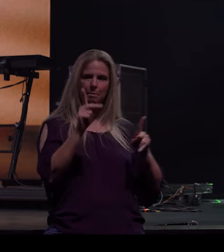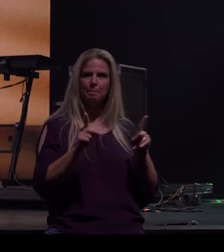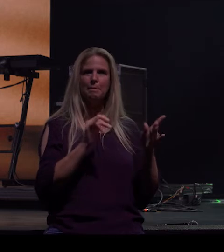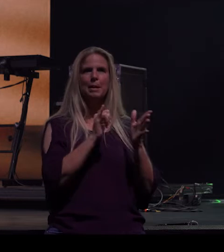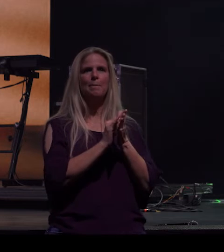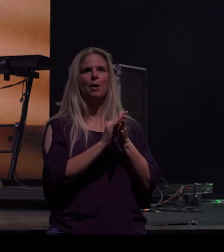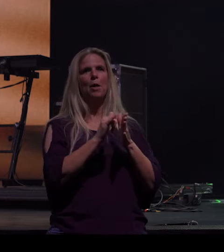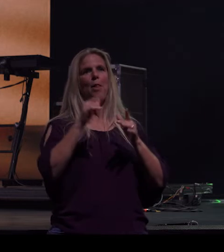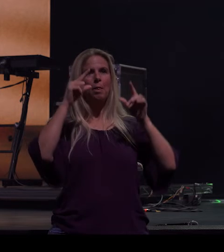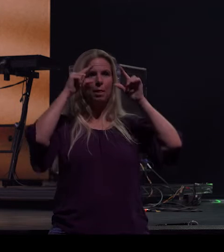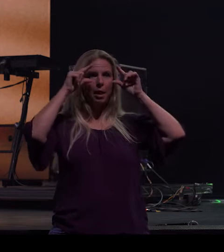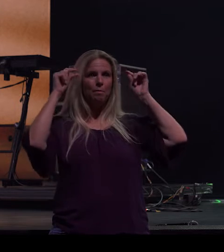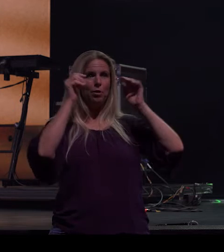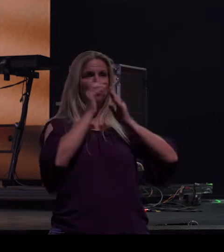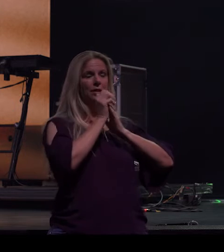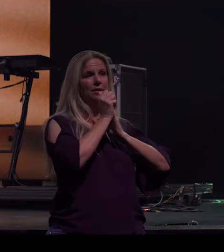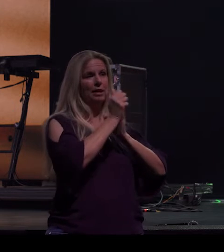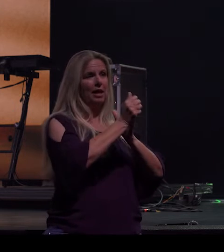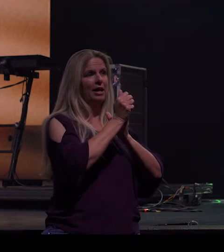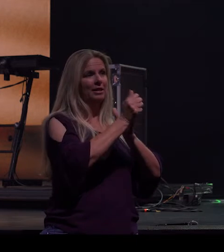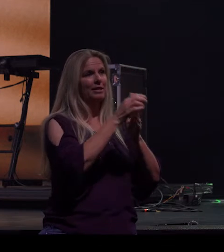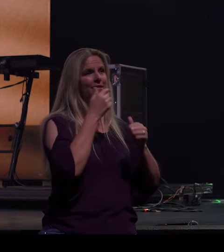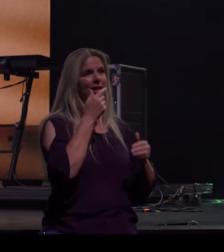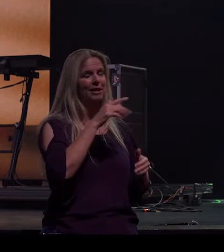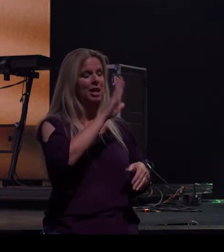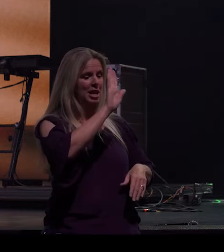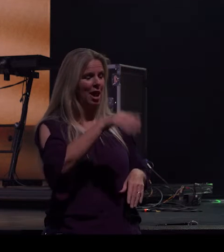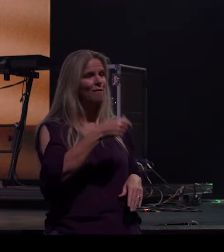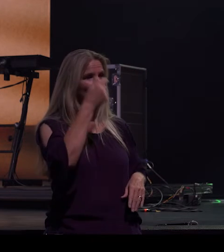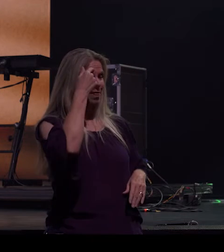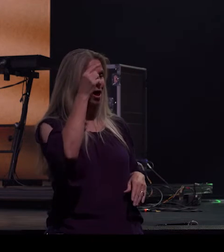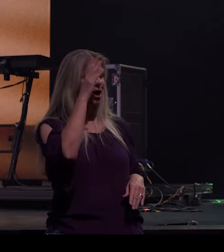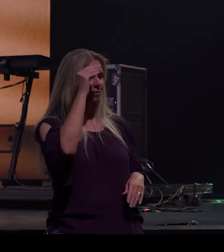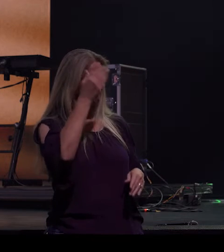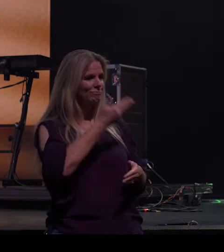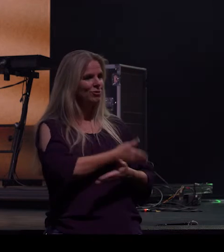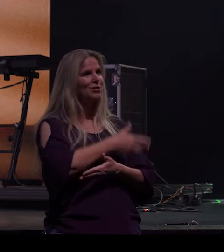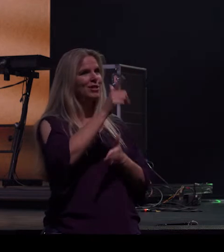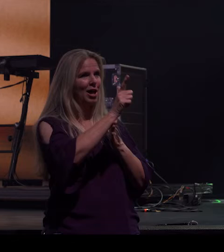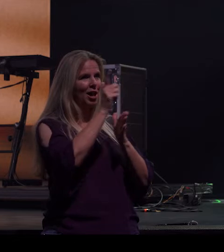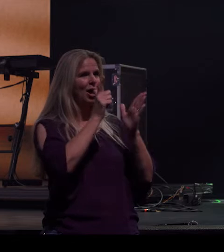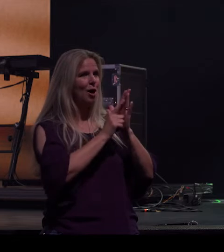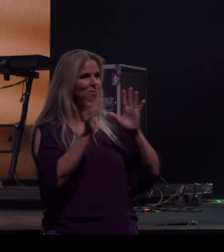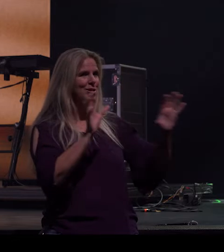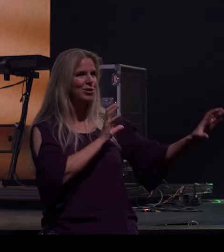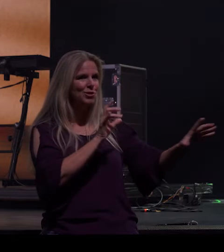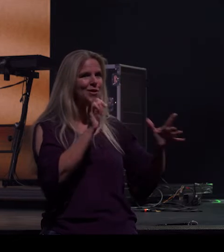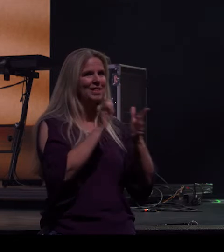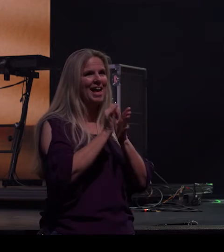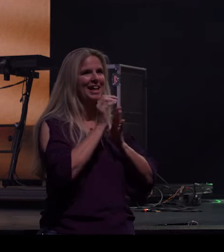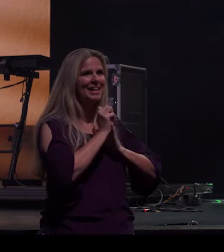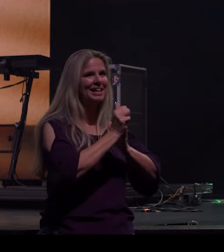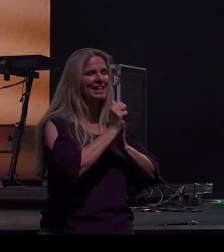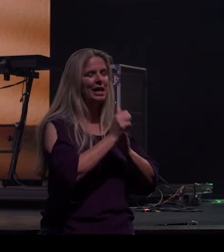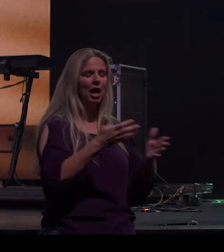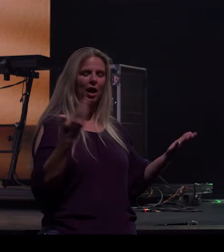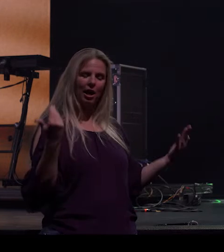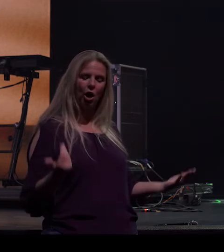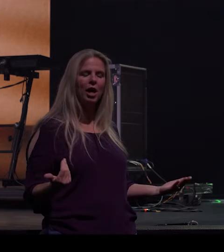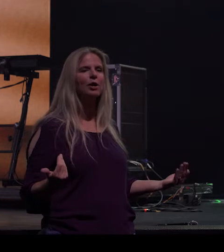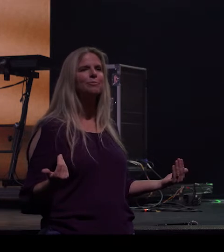of Egypt. And you can tell him looking at his father-in-law going like, you probably never thought your son-in-law would be leading 1 million people, did you? But here I